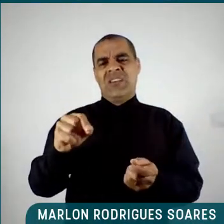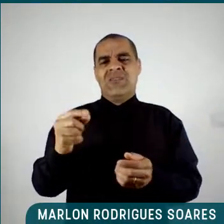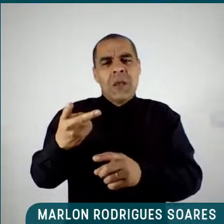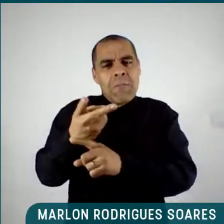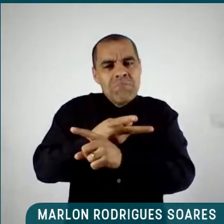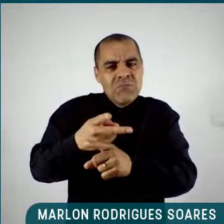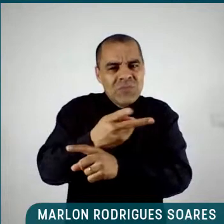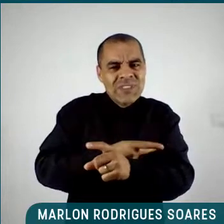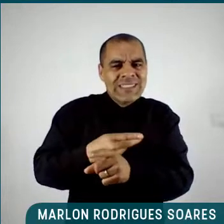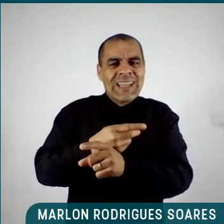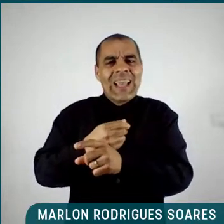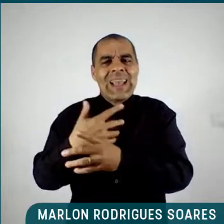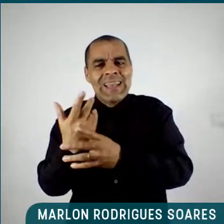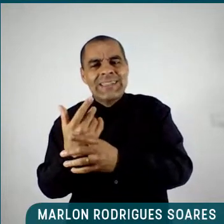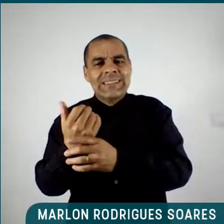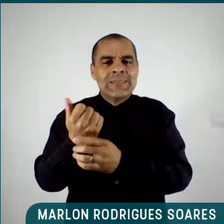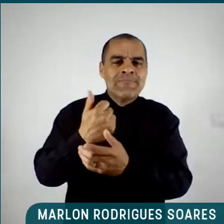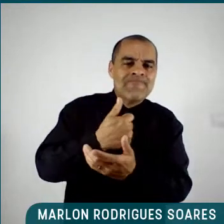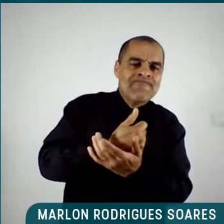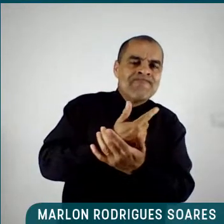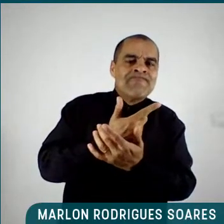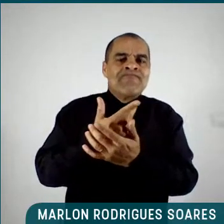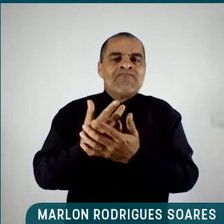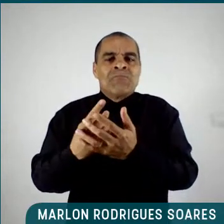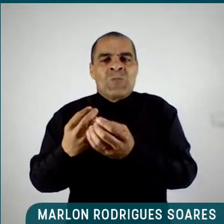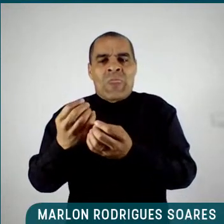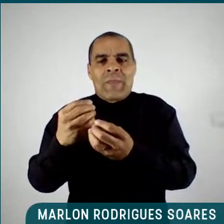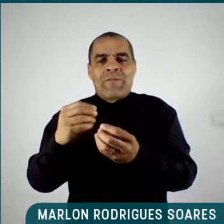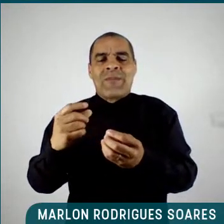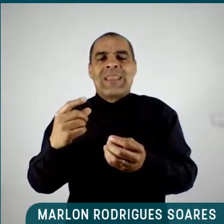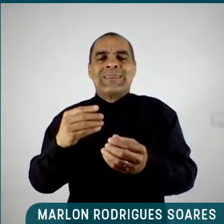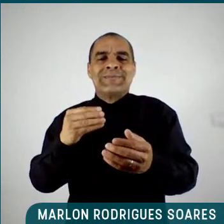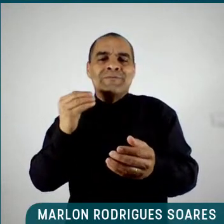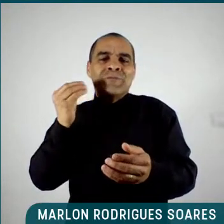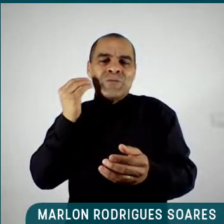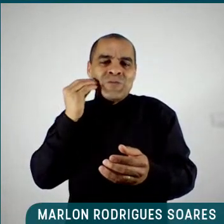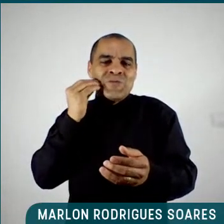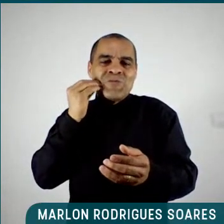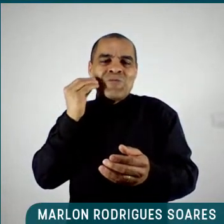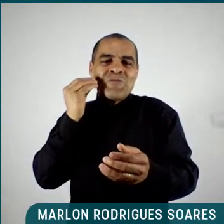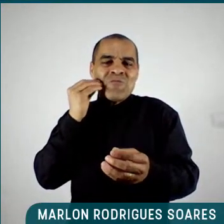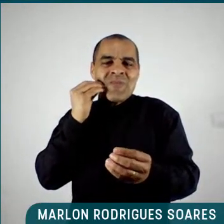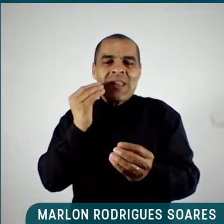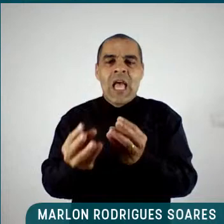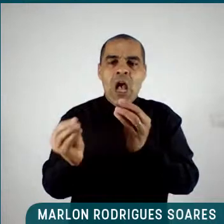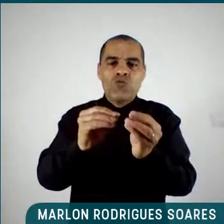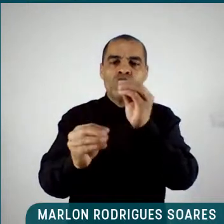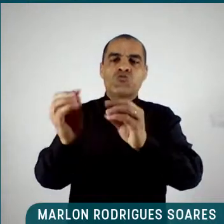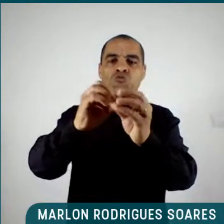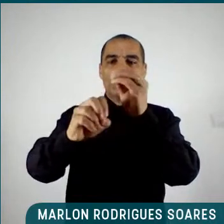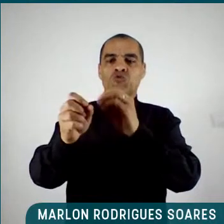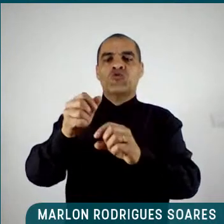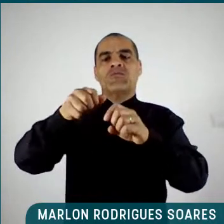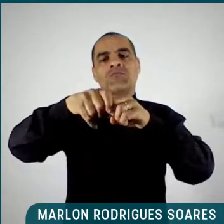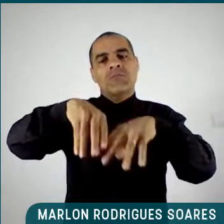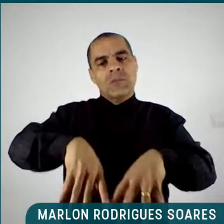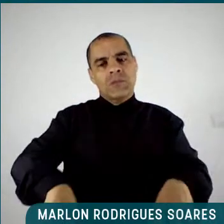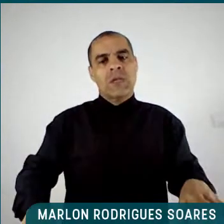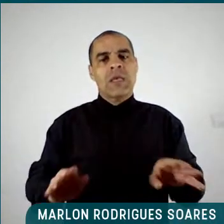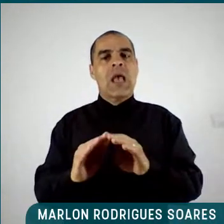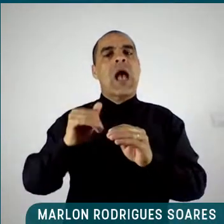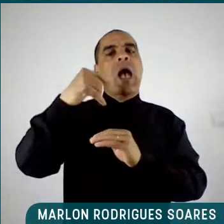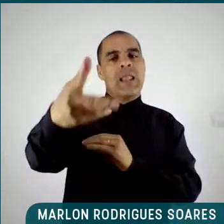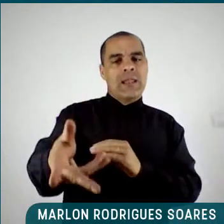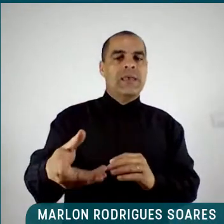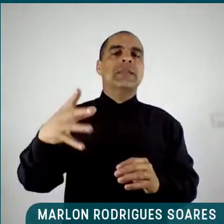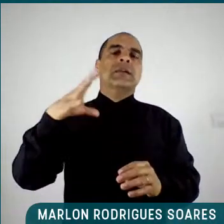case, my students learn that by looking at my own experience. We have to create networks beyond our